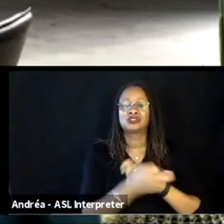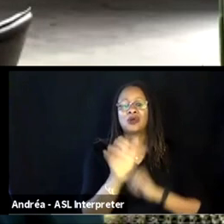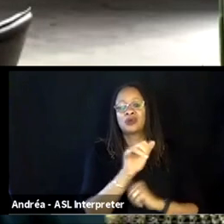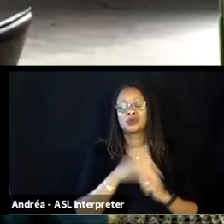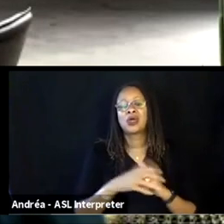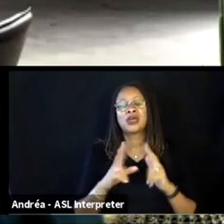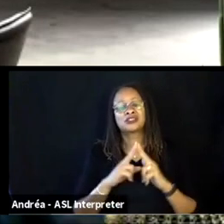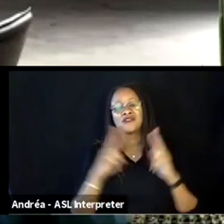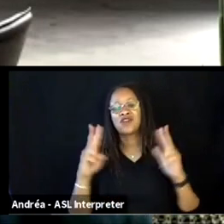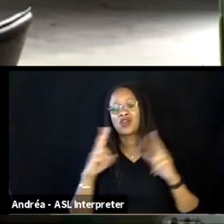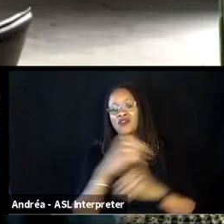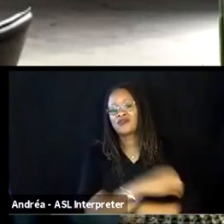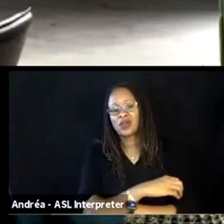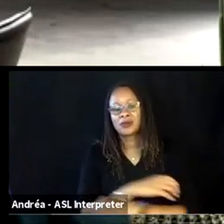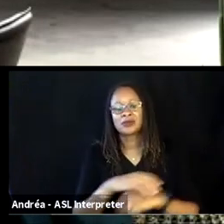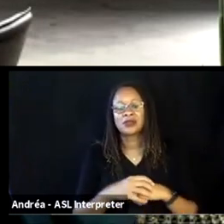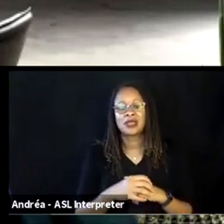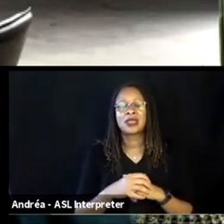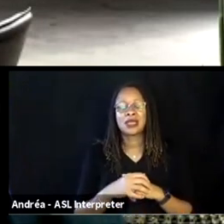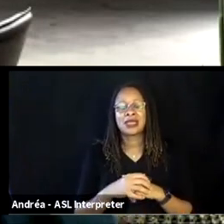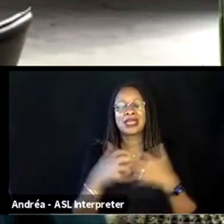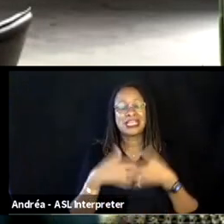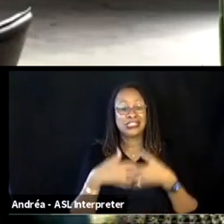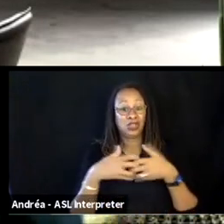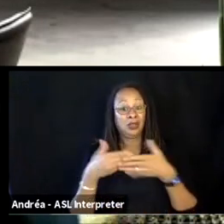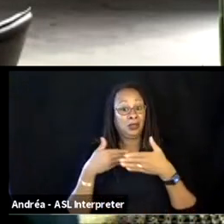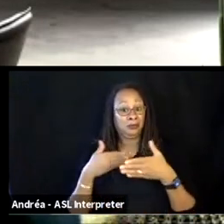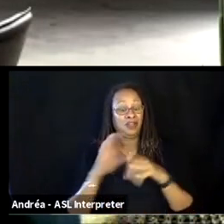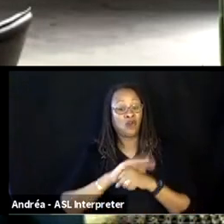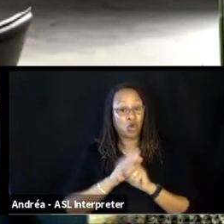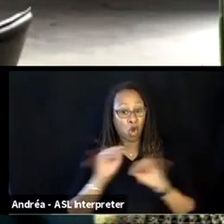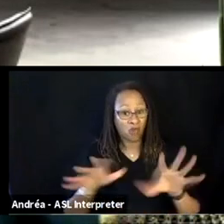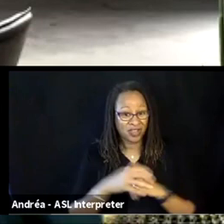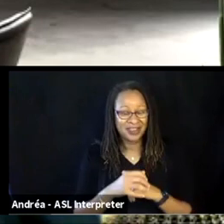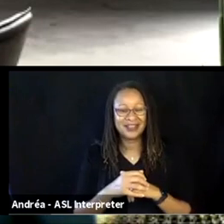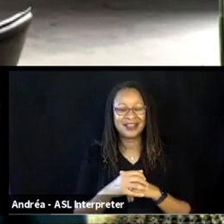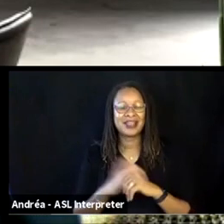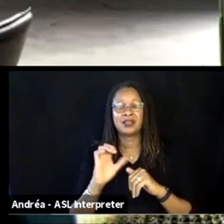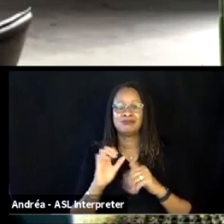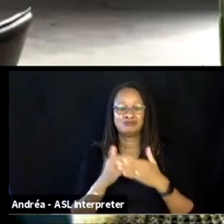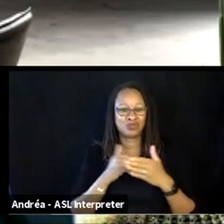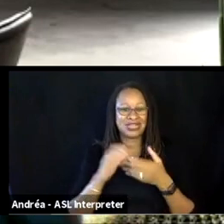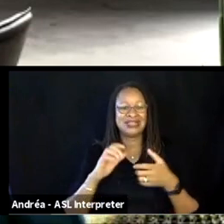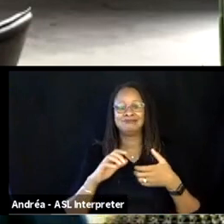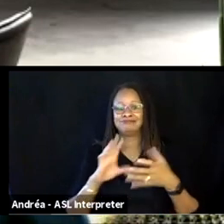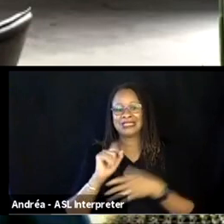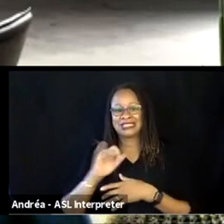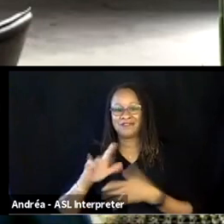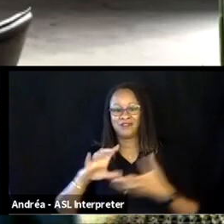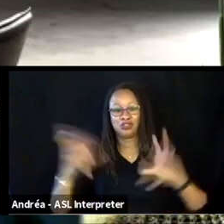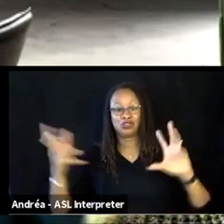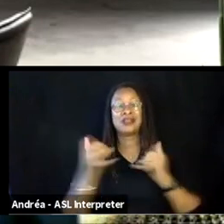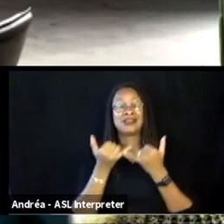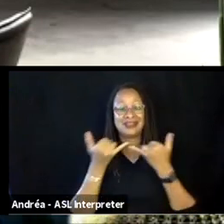very powerful, it was a very powerful engine pre-COVID and pre all the civil disruptions. And now it's an absolute, I